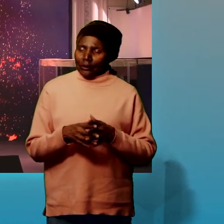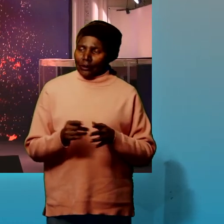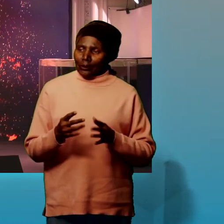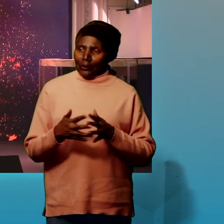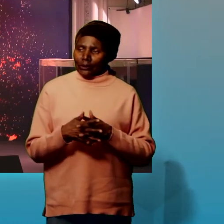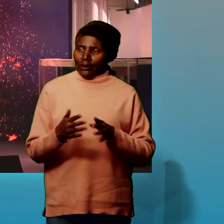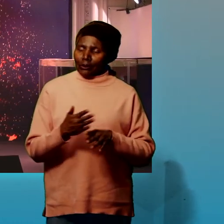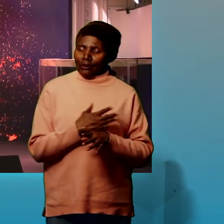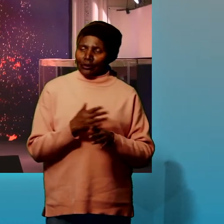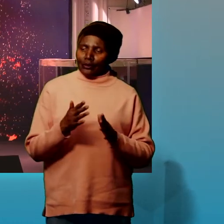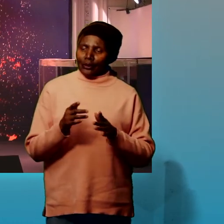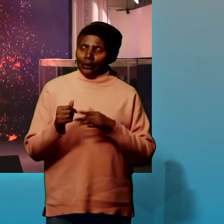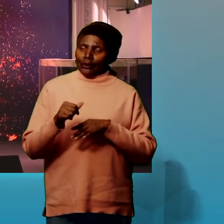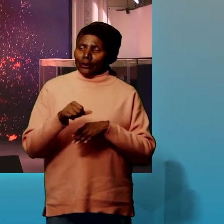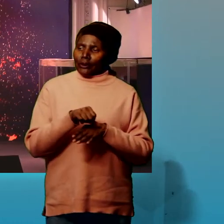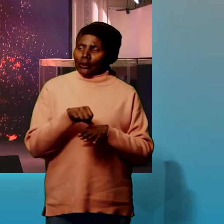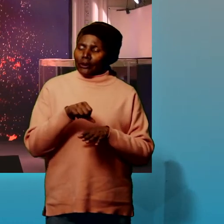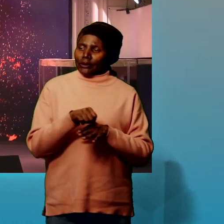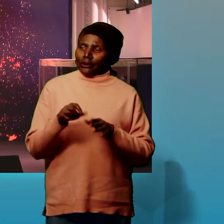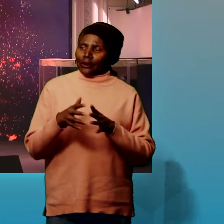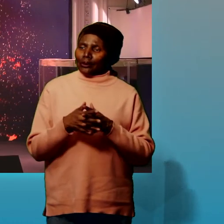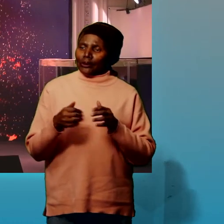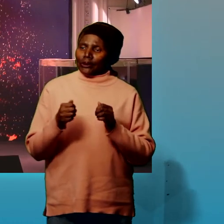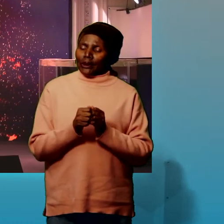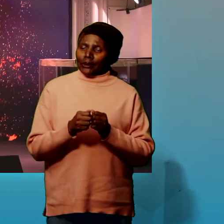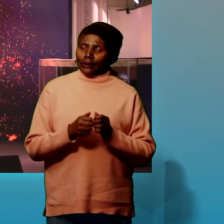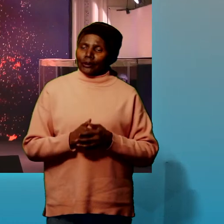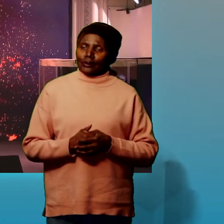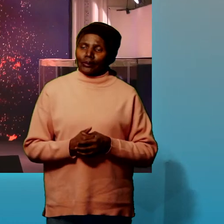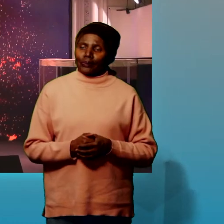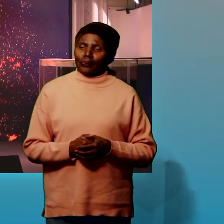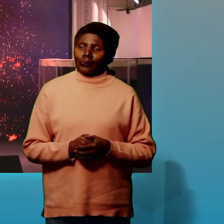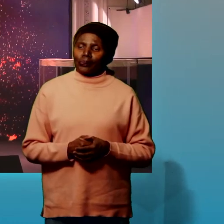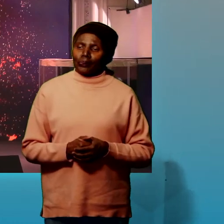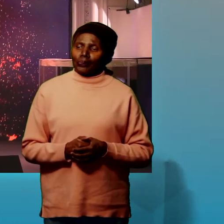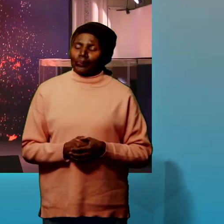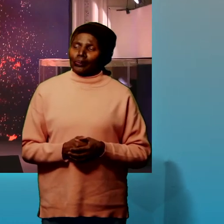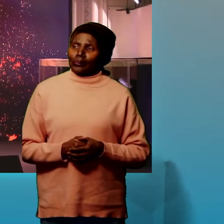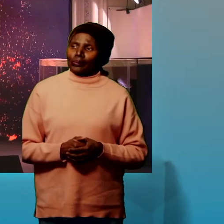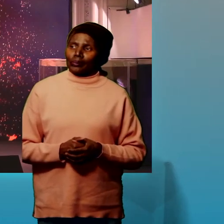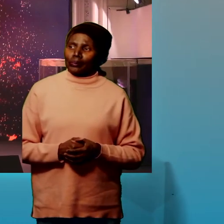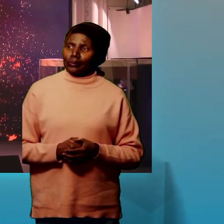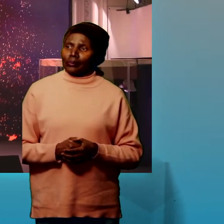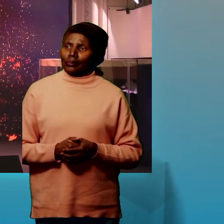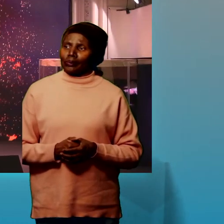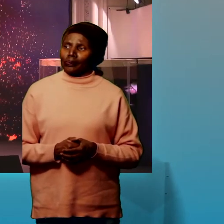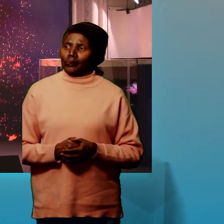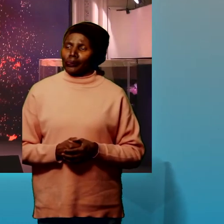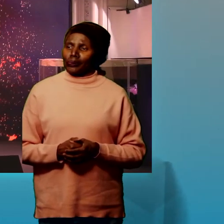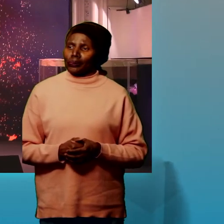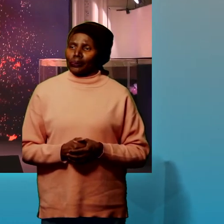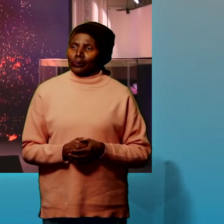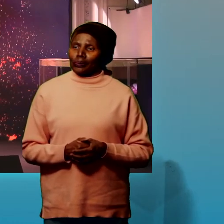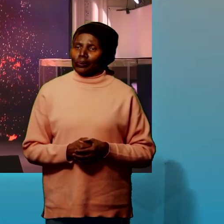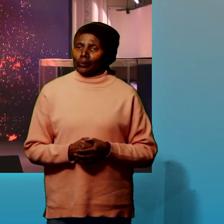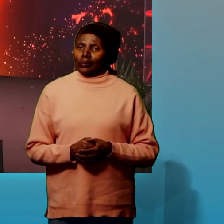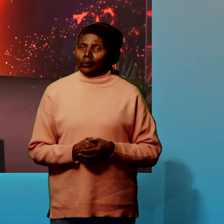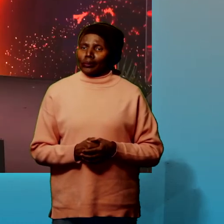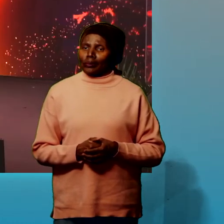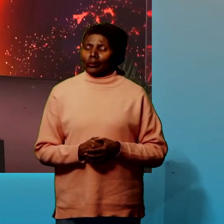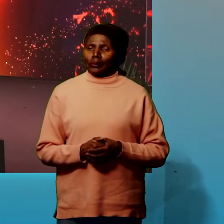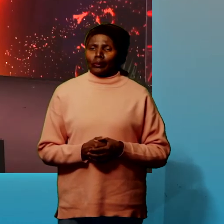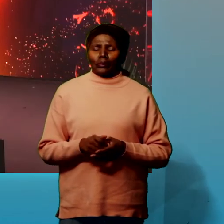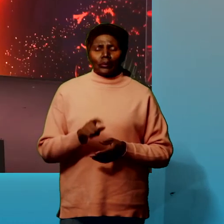A reminder, perhaps, this evening of why this period in our calendar is